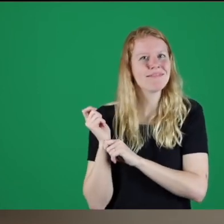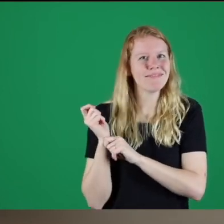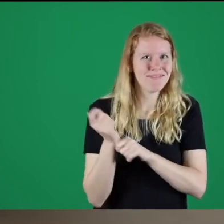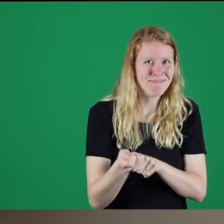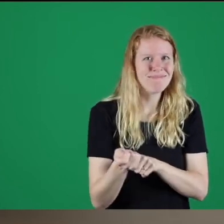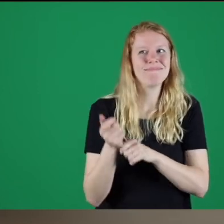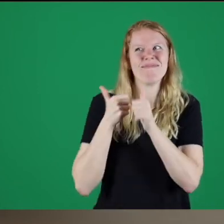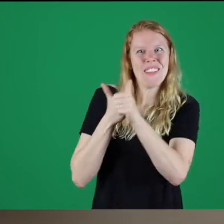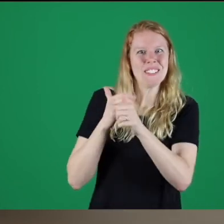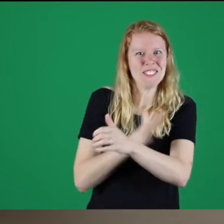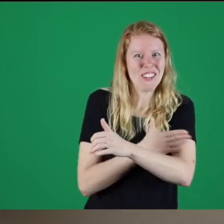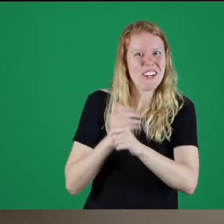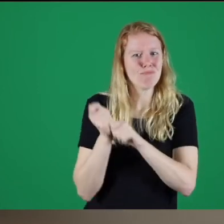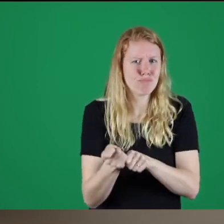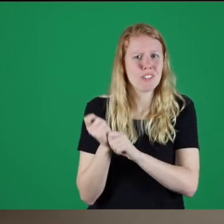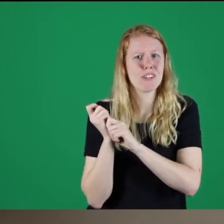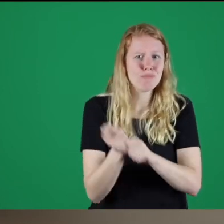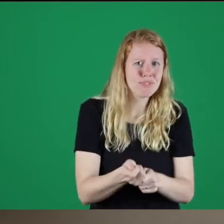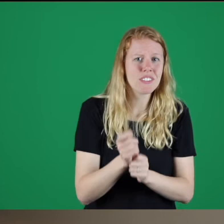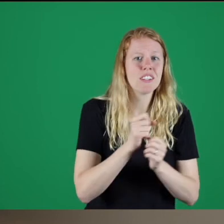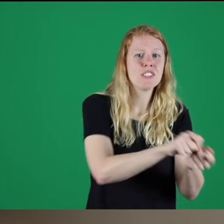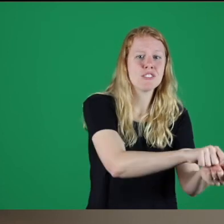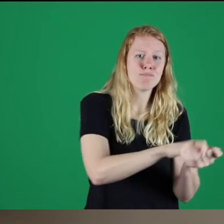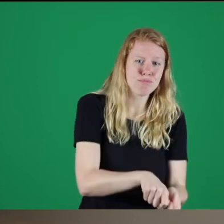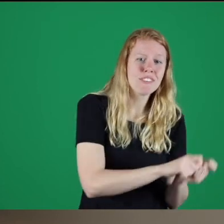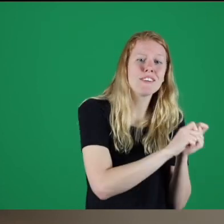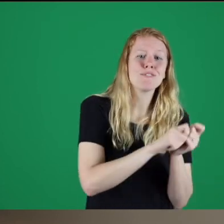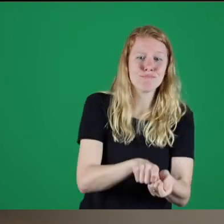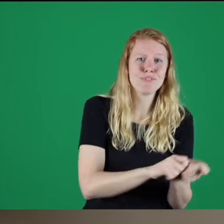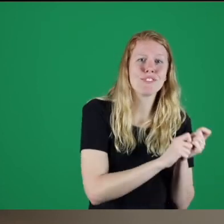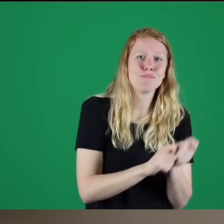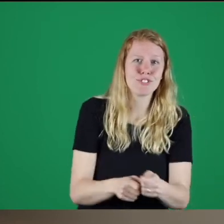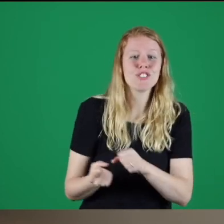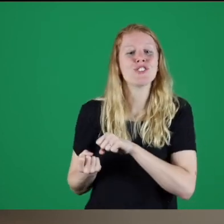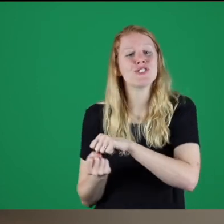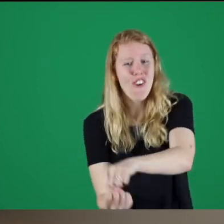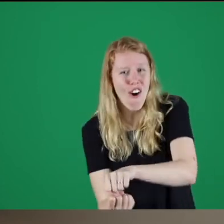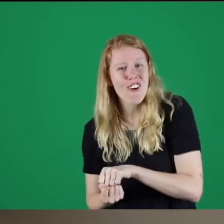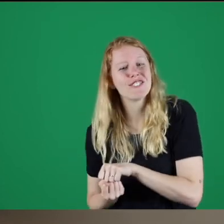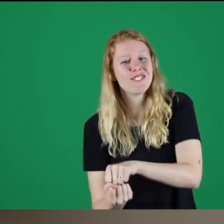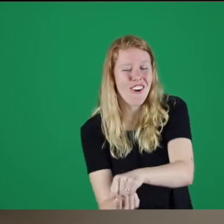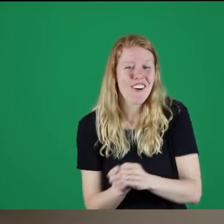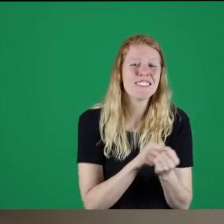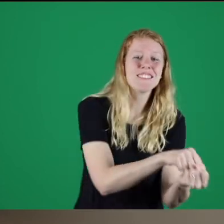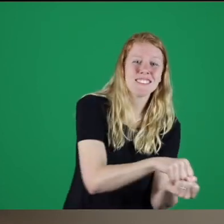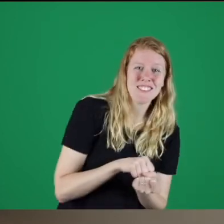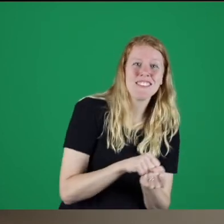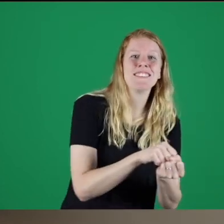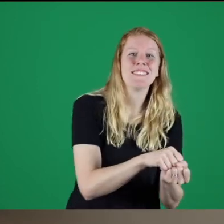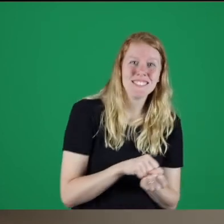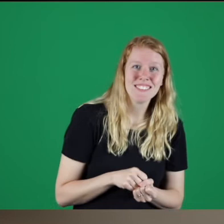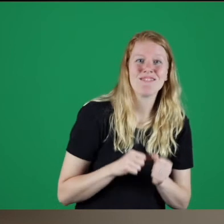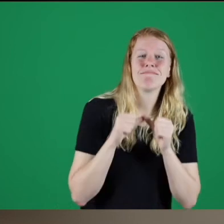tige, tige, tige, bala konen en fin kagalamanjang. Kajugan go, bala konen en fin kagalamanjang.